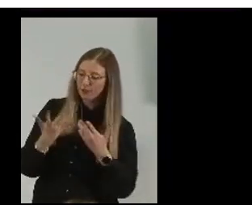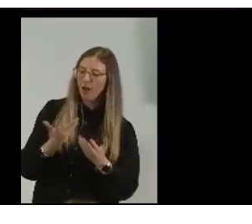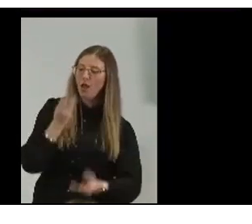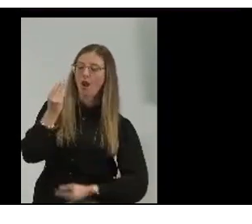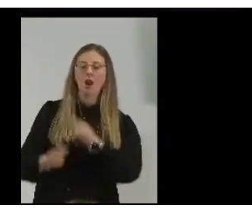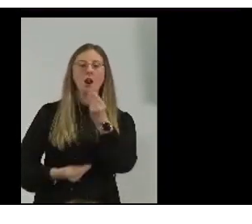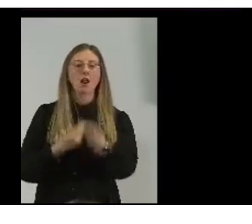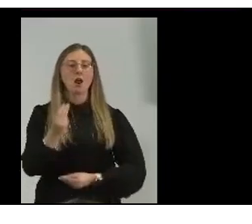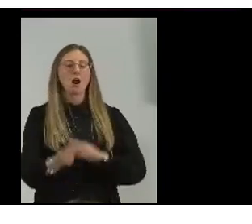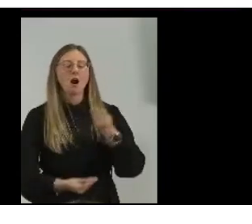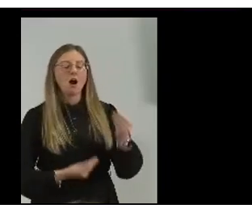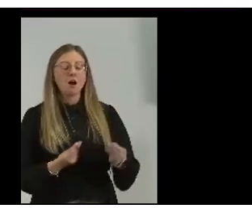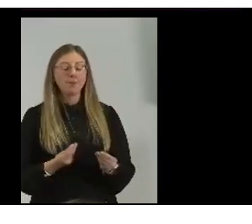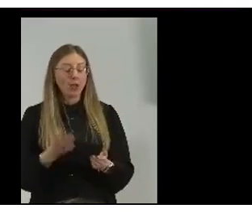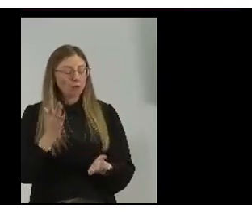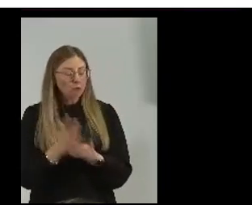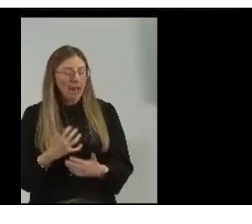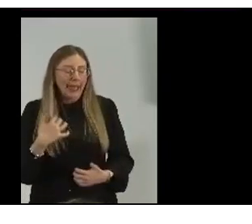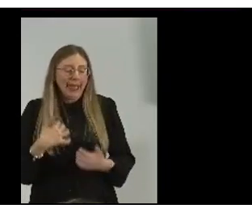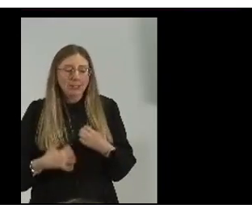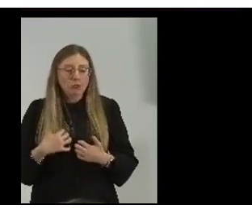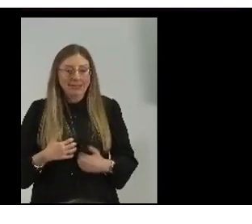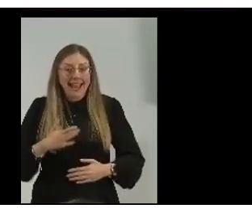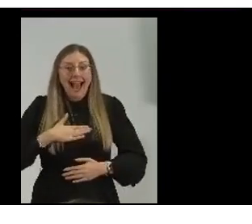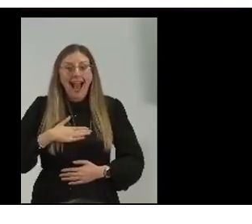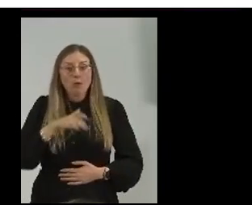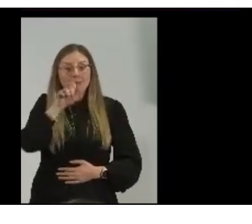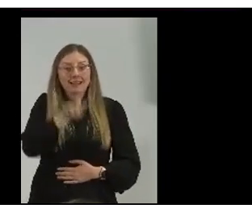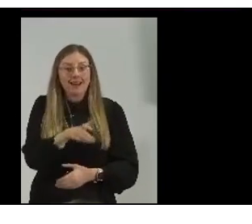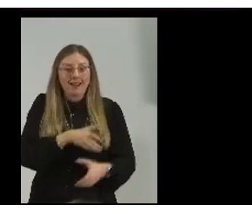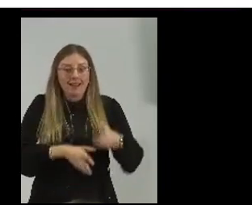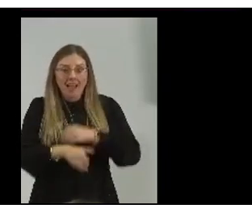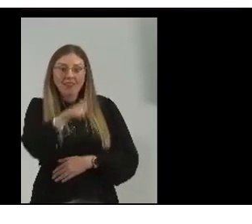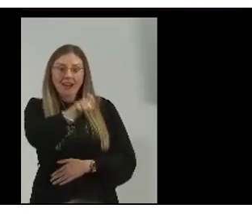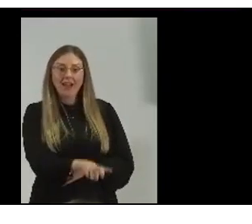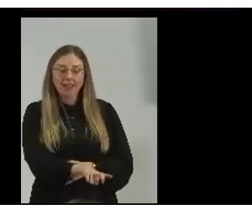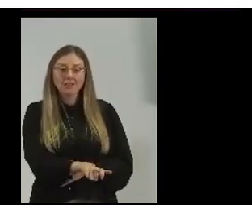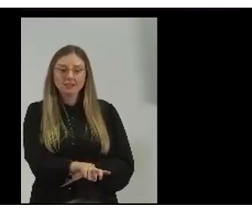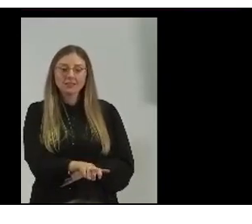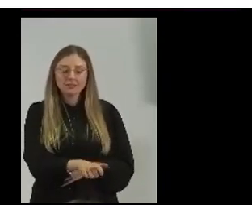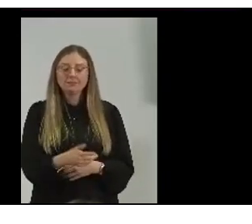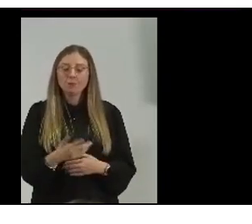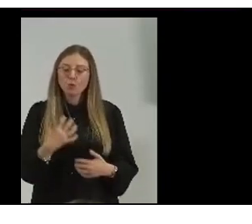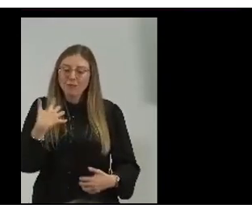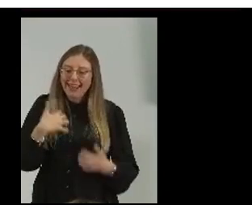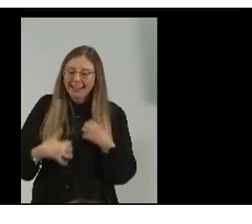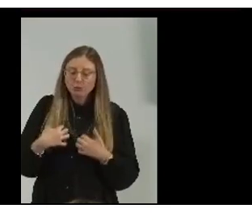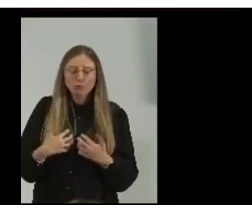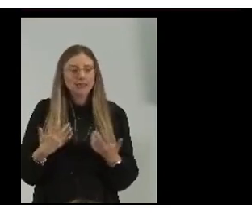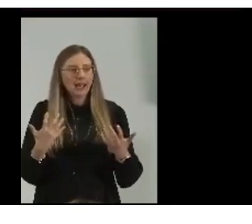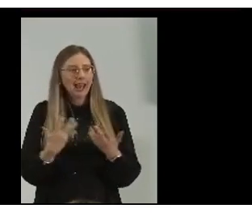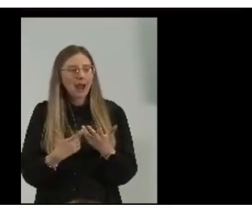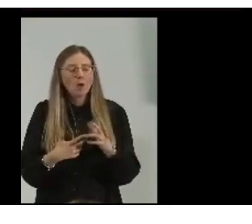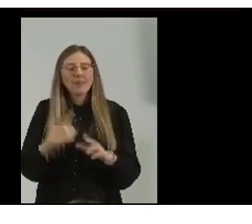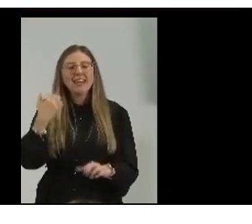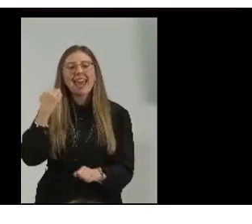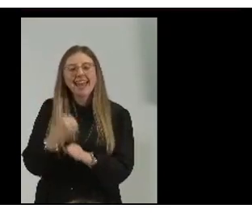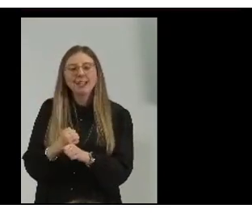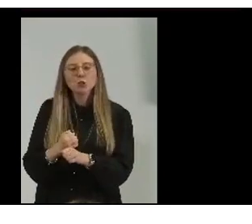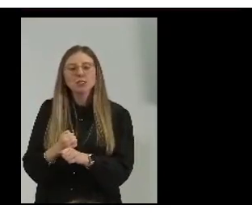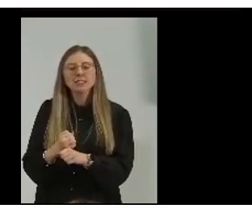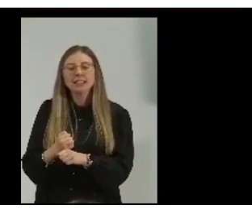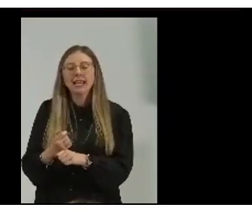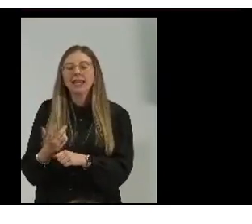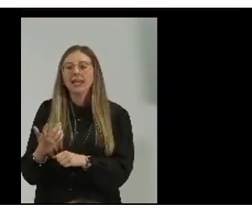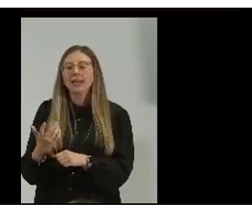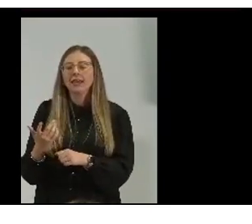And for me, on the project, I was the client. What was interesting was how the agencies, we took the agency